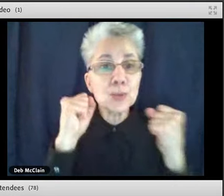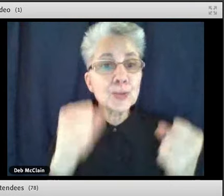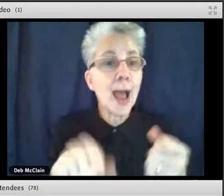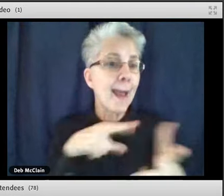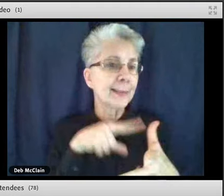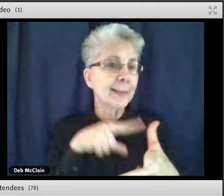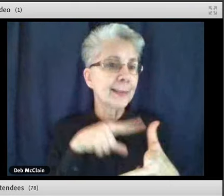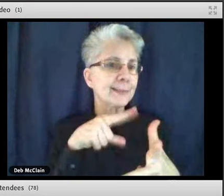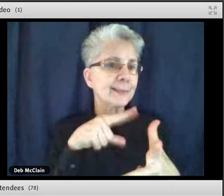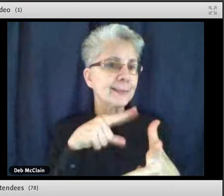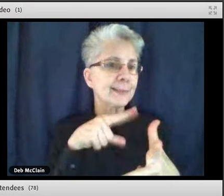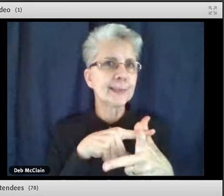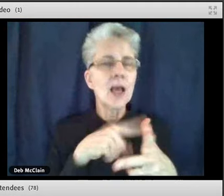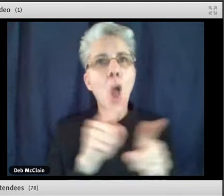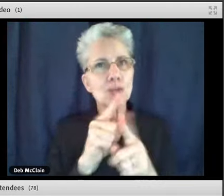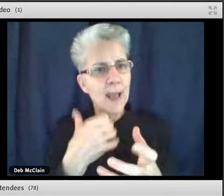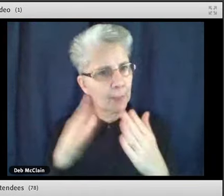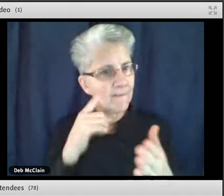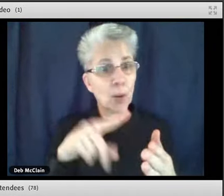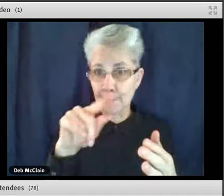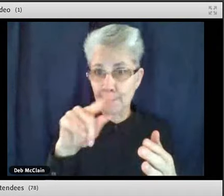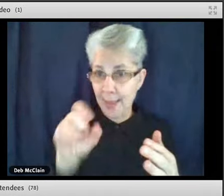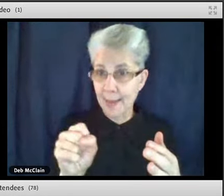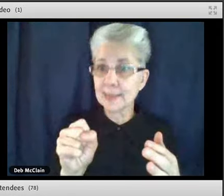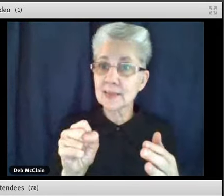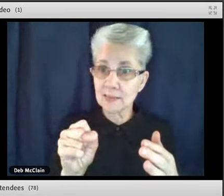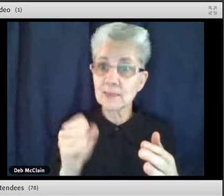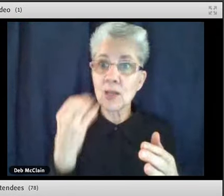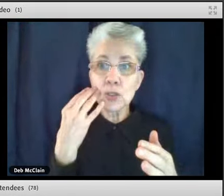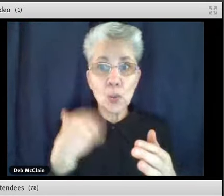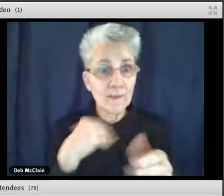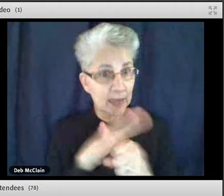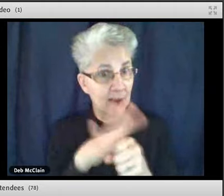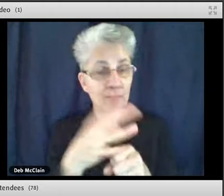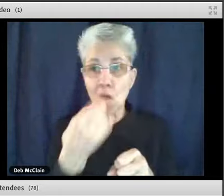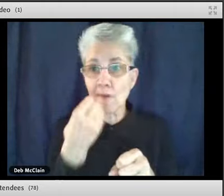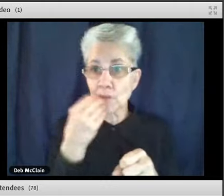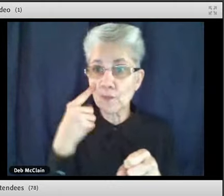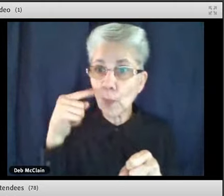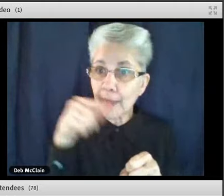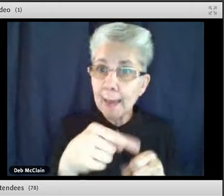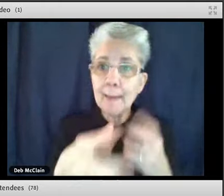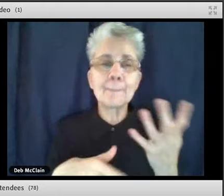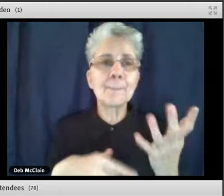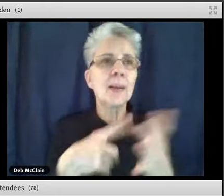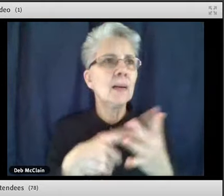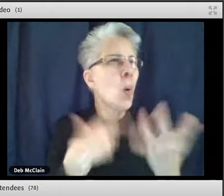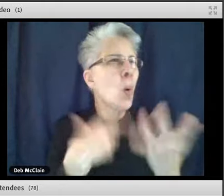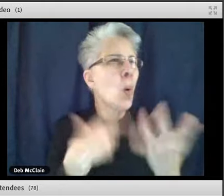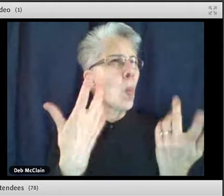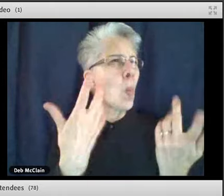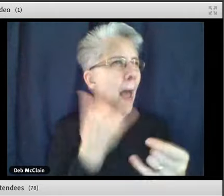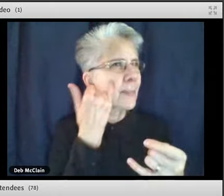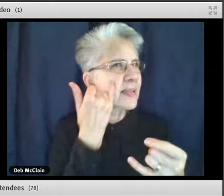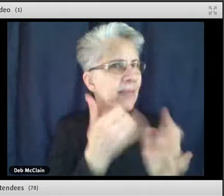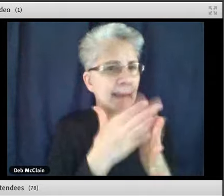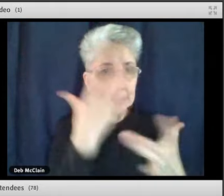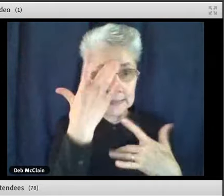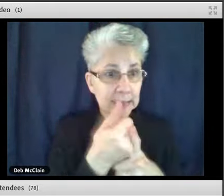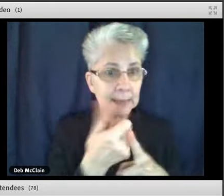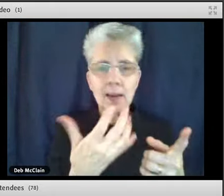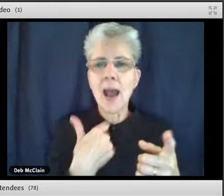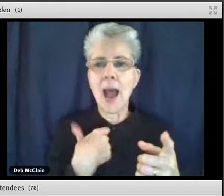your pets. Do you have enough dog food for them? And, what happens if they get sick? I recently had to take my dog to the vet,